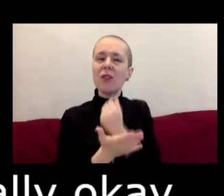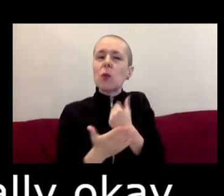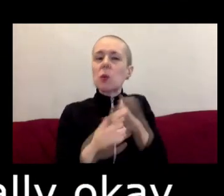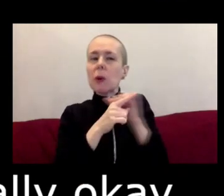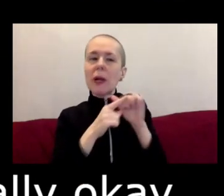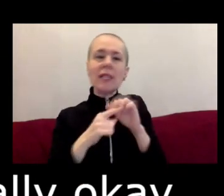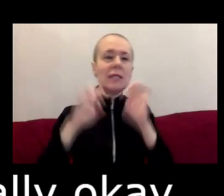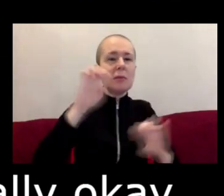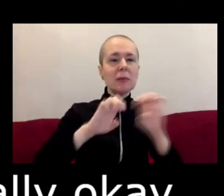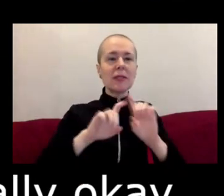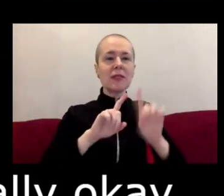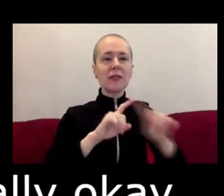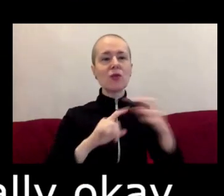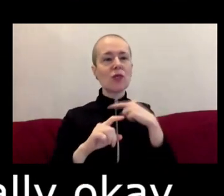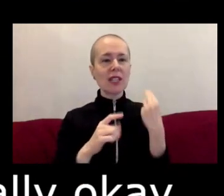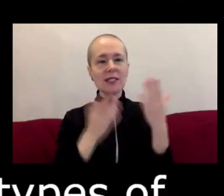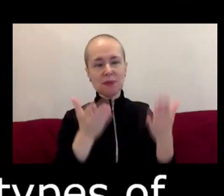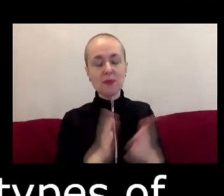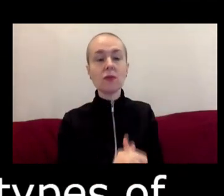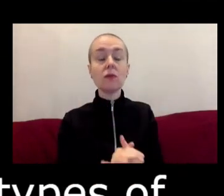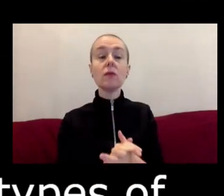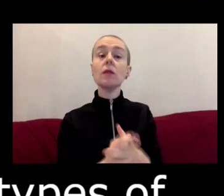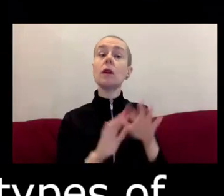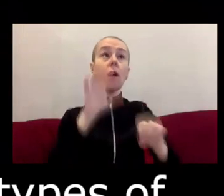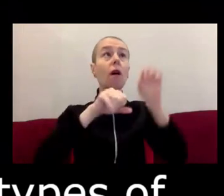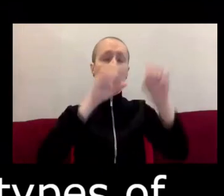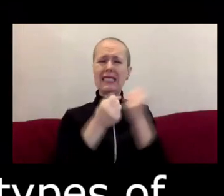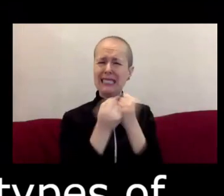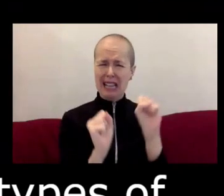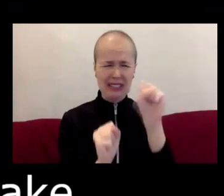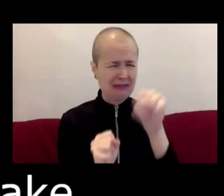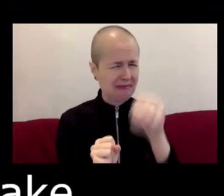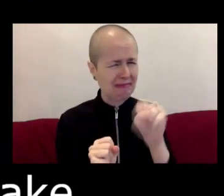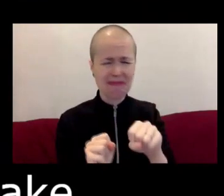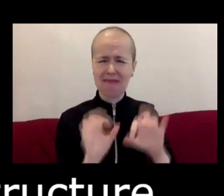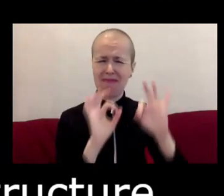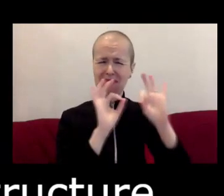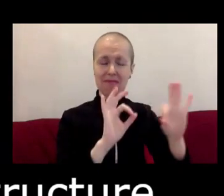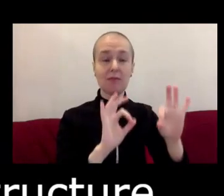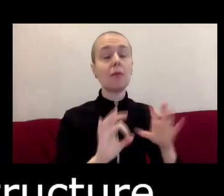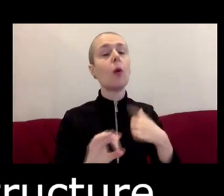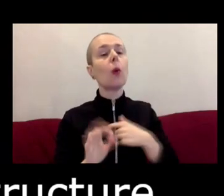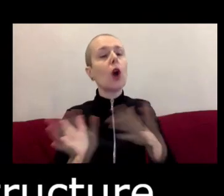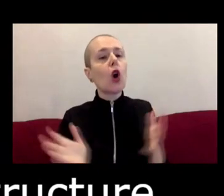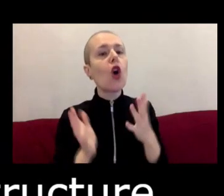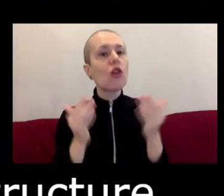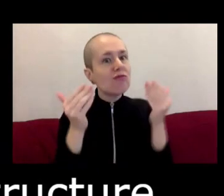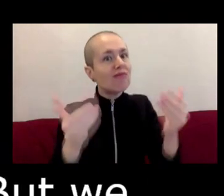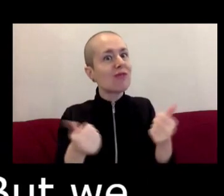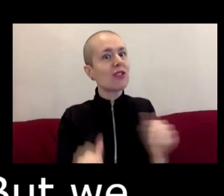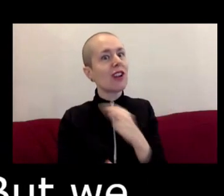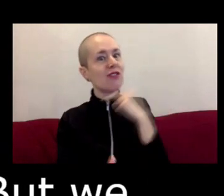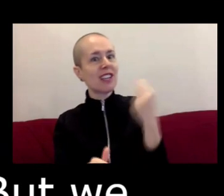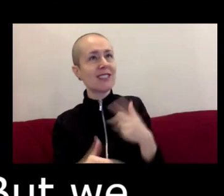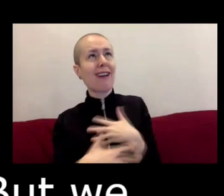can take. Although the climbing structure, of course, is very safe, but we encourage a little bit of a risk taking and facing